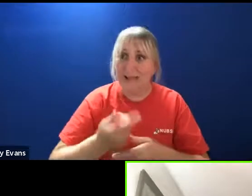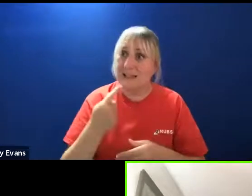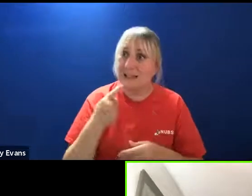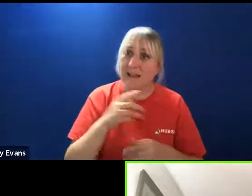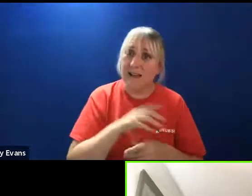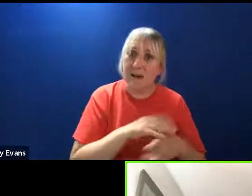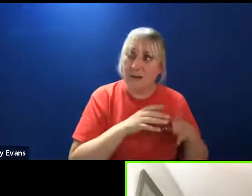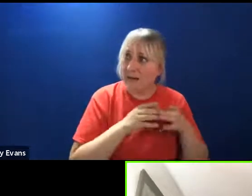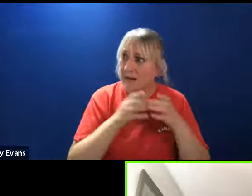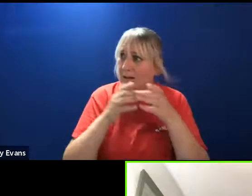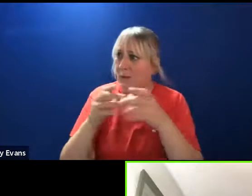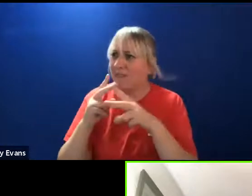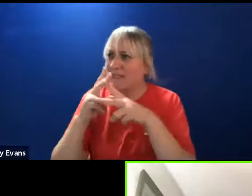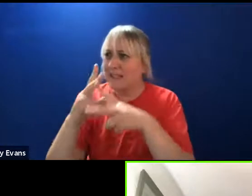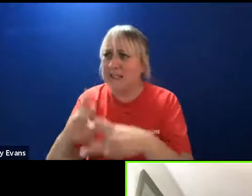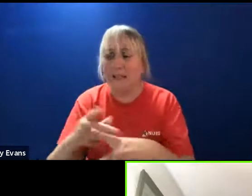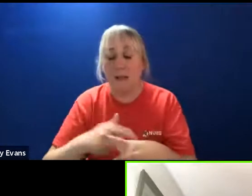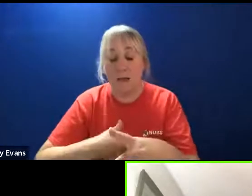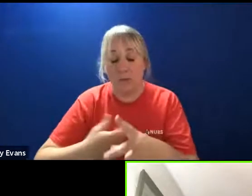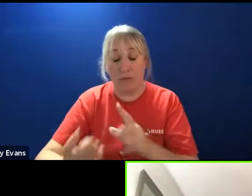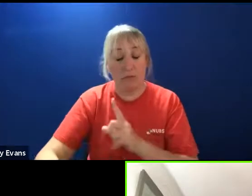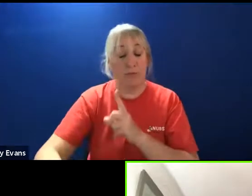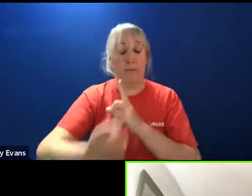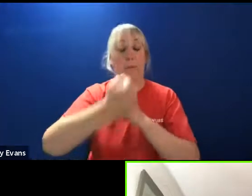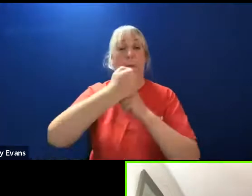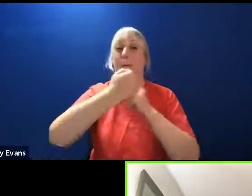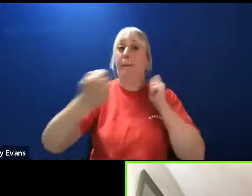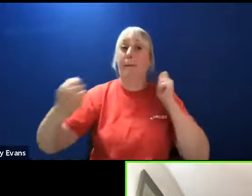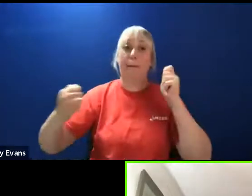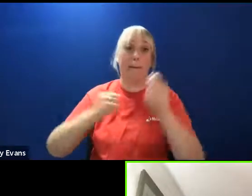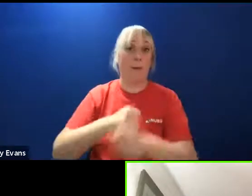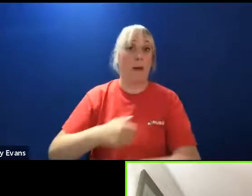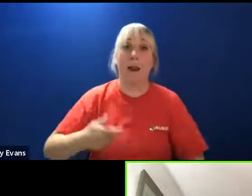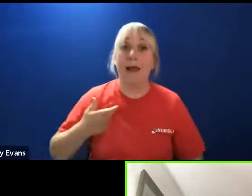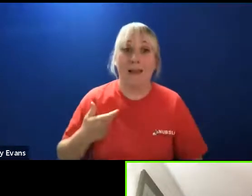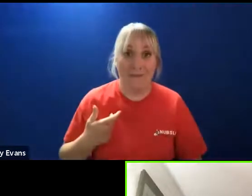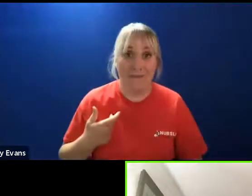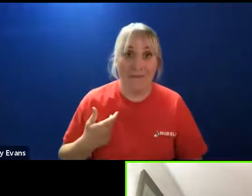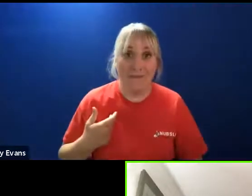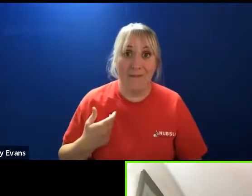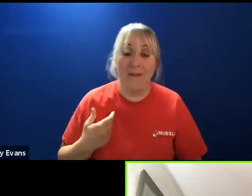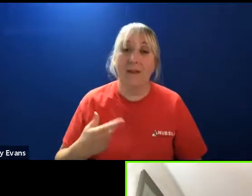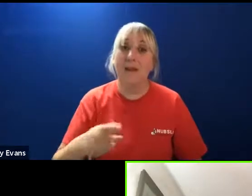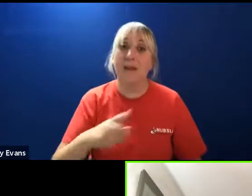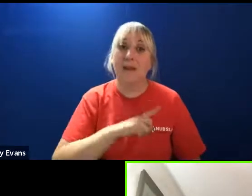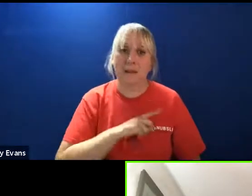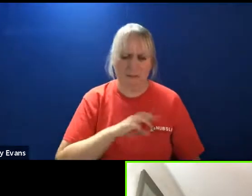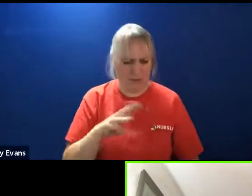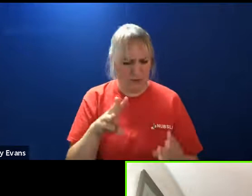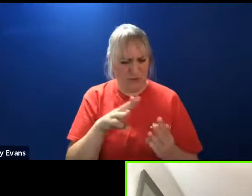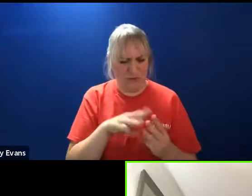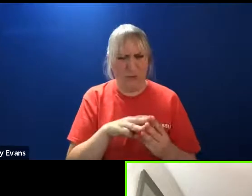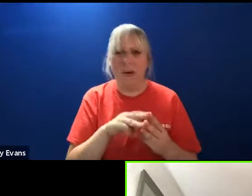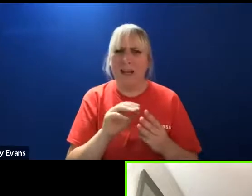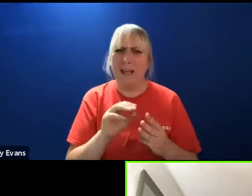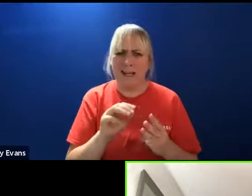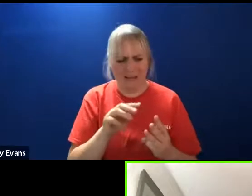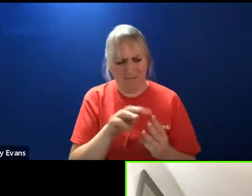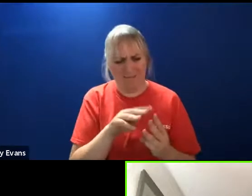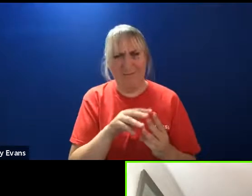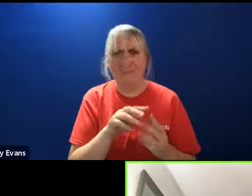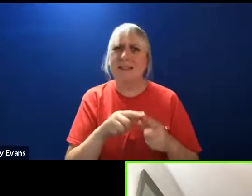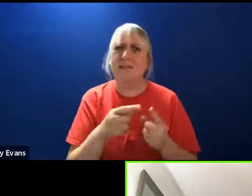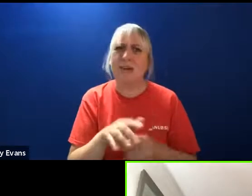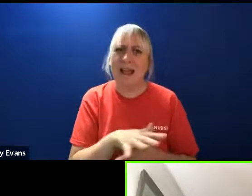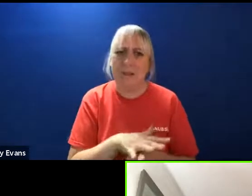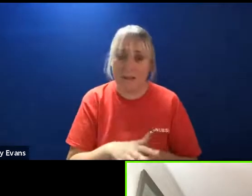utterly life-changing. And life-changing from that fundamental basis of those 3 points that I've made already, that it